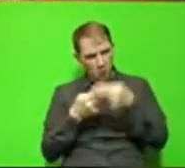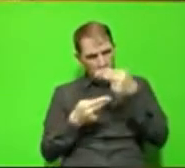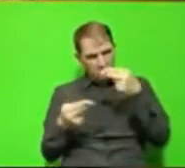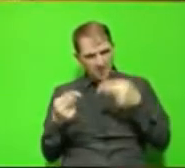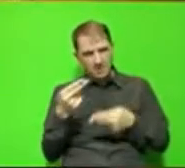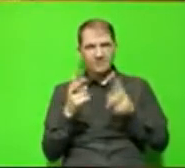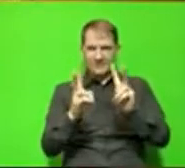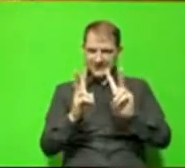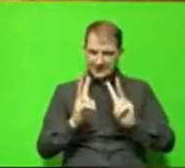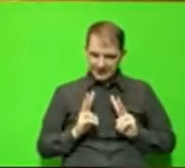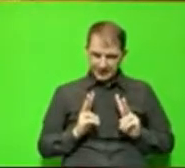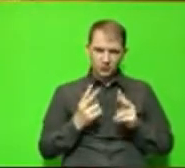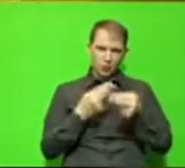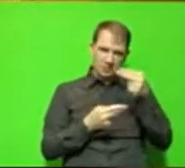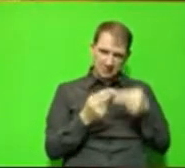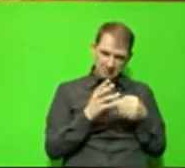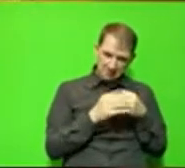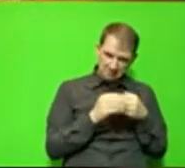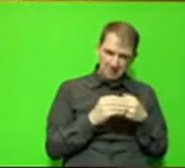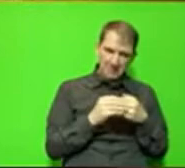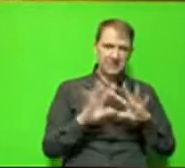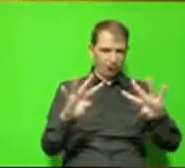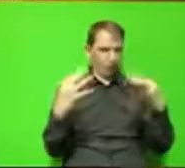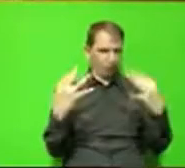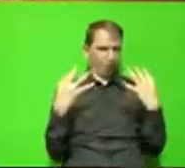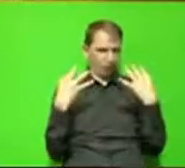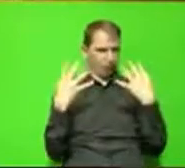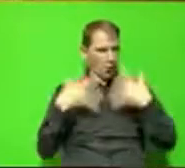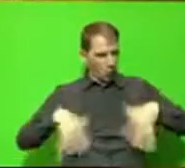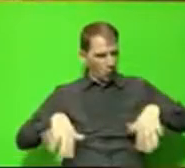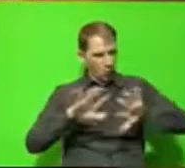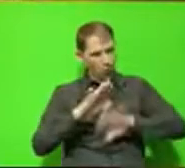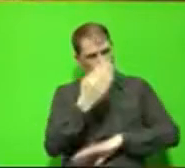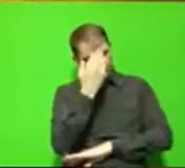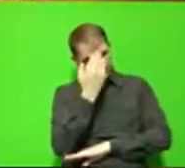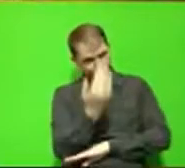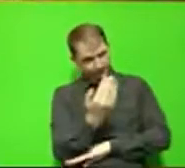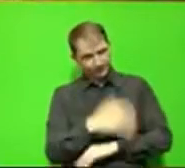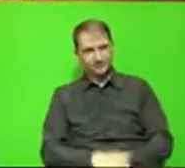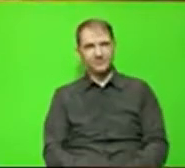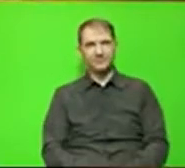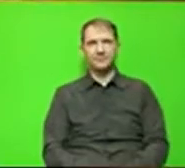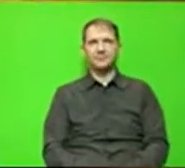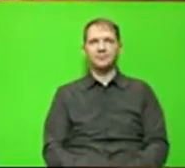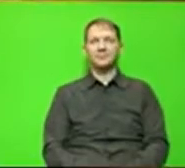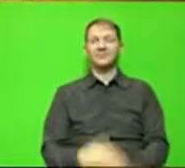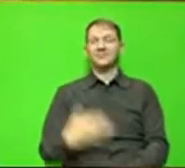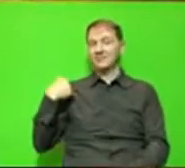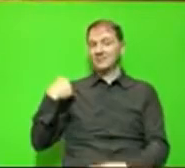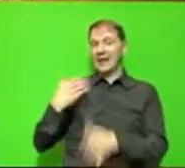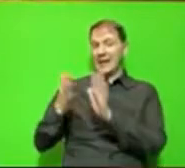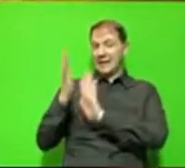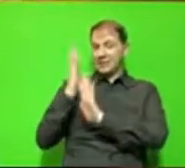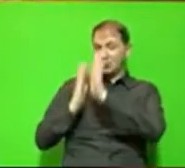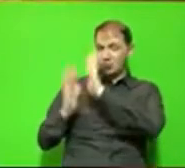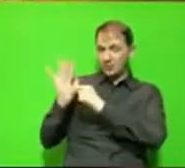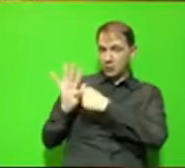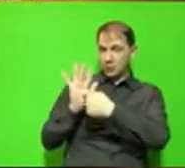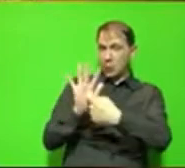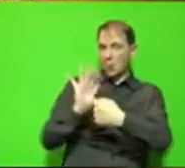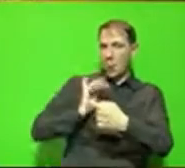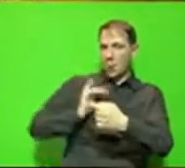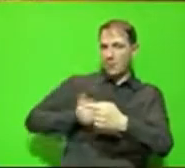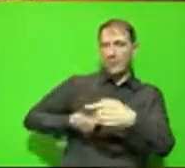guests, ladies and gentlemen. Chairperson, throughout history, women in leadership have been powerful agents for